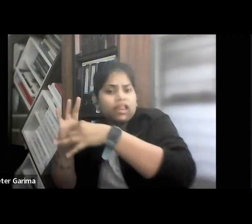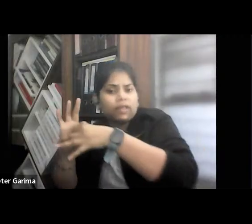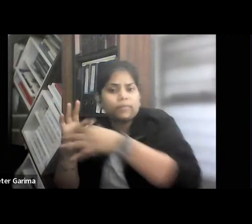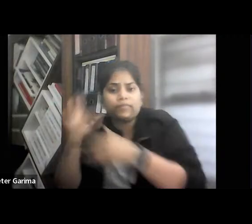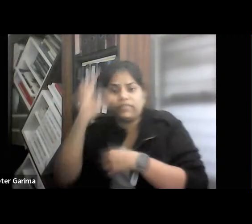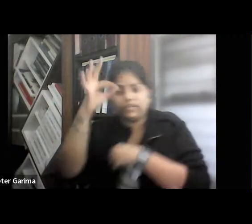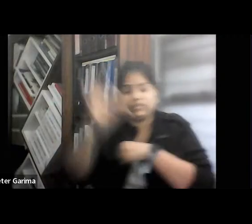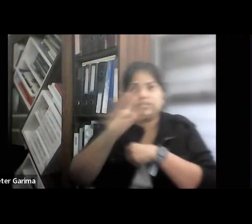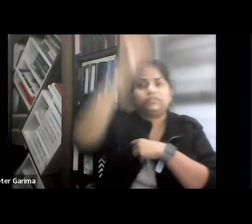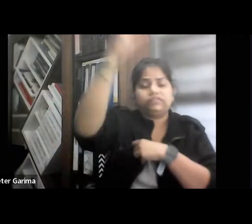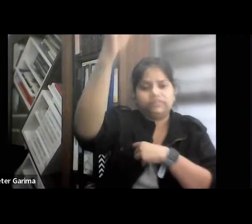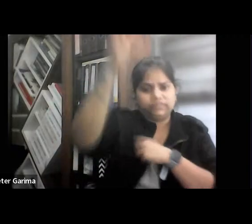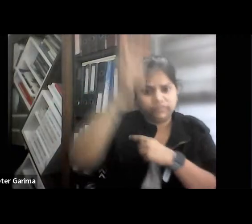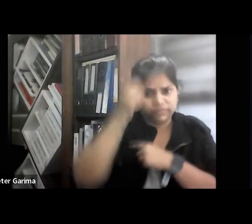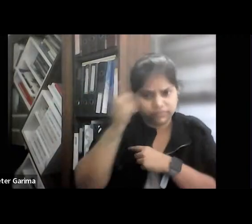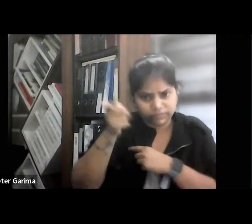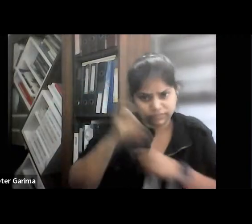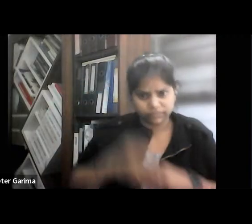aspect.